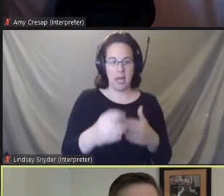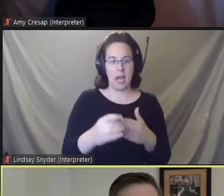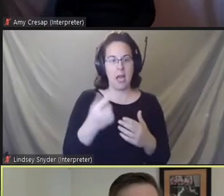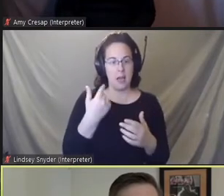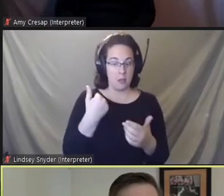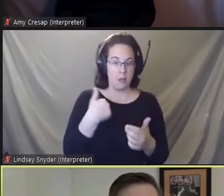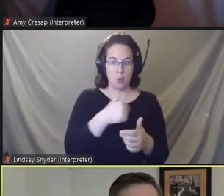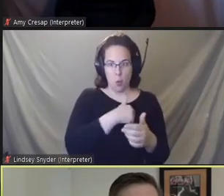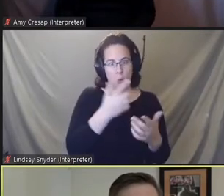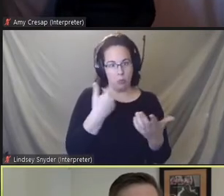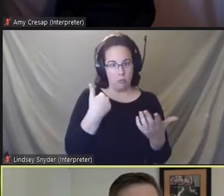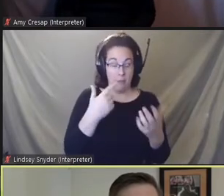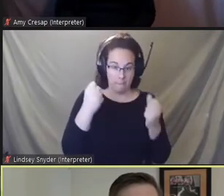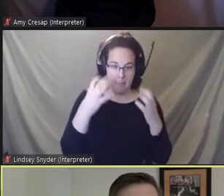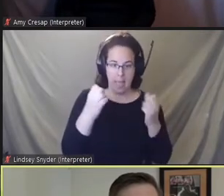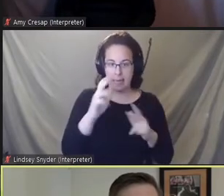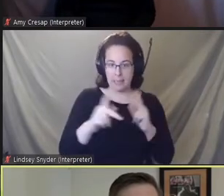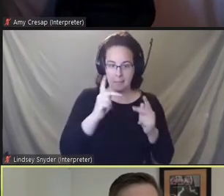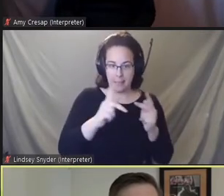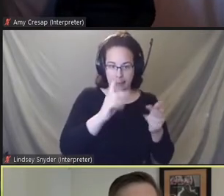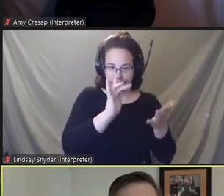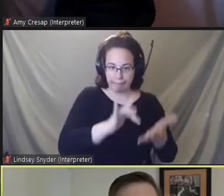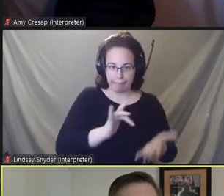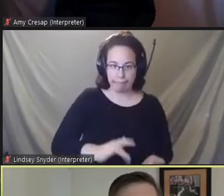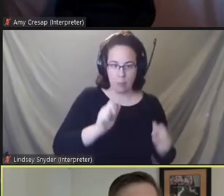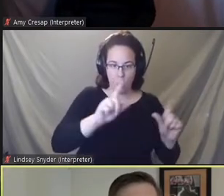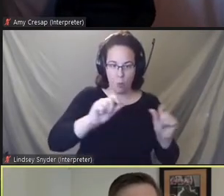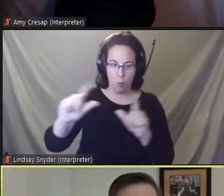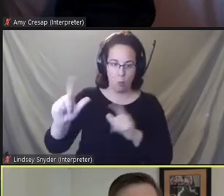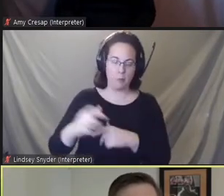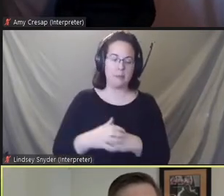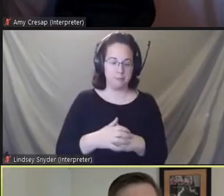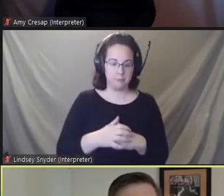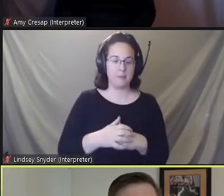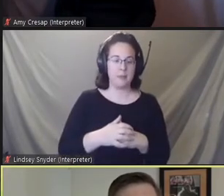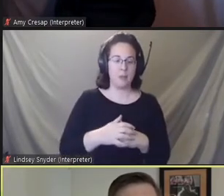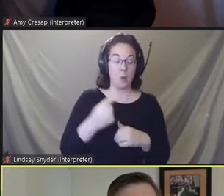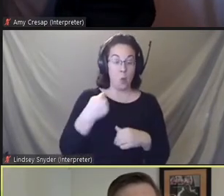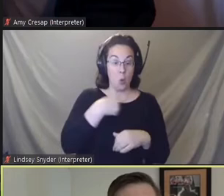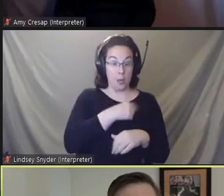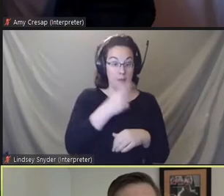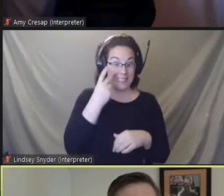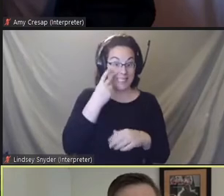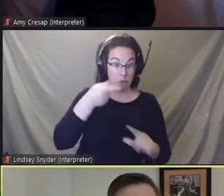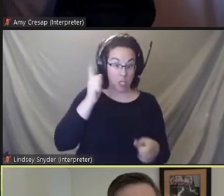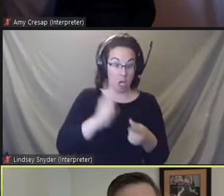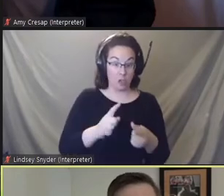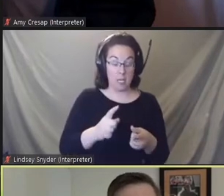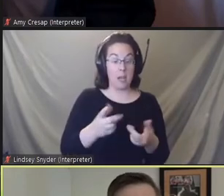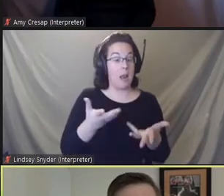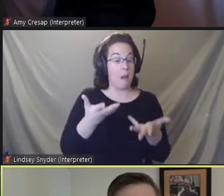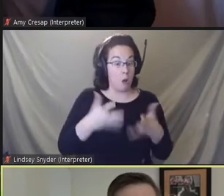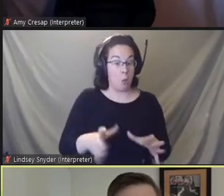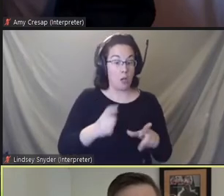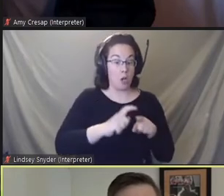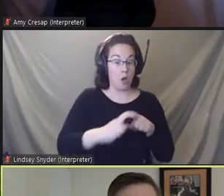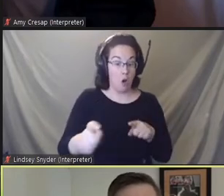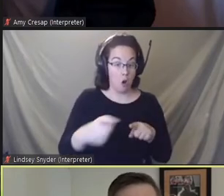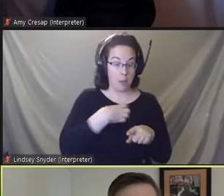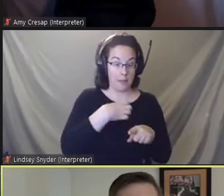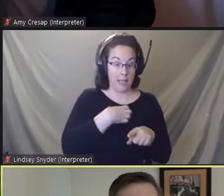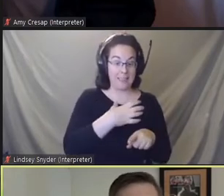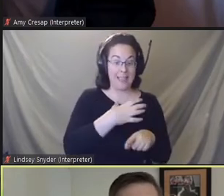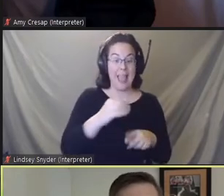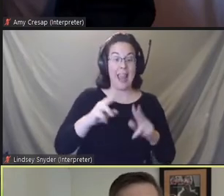launched. In an interesting wrinkle, we're seeing a reduction in unwanted call complaints, and analytics companies have continued